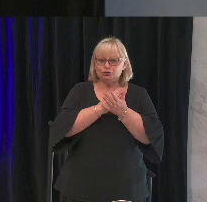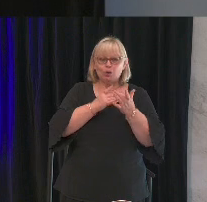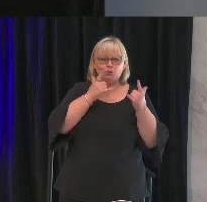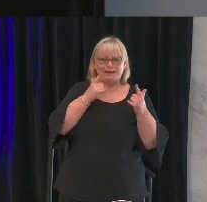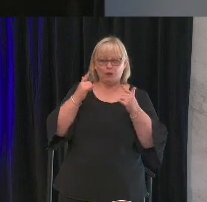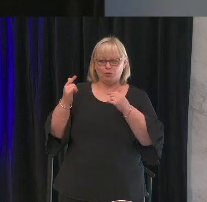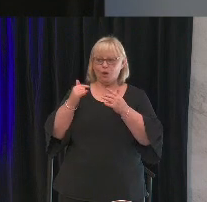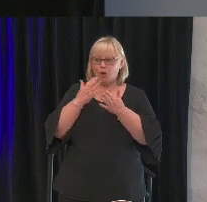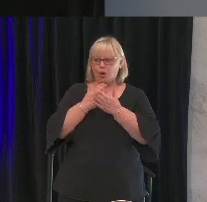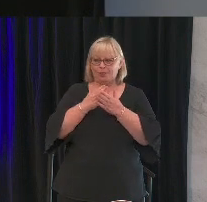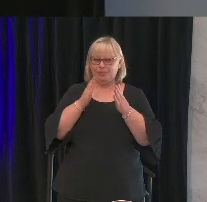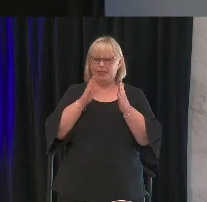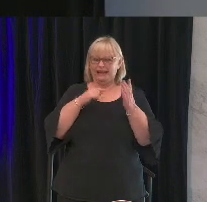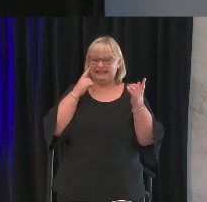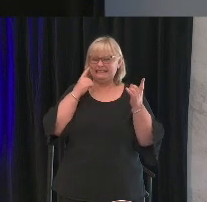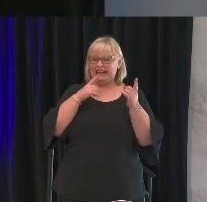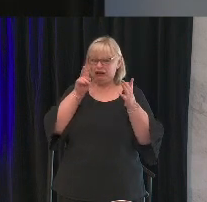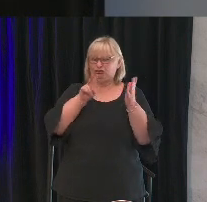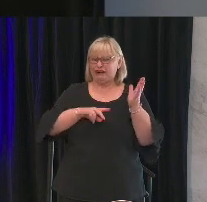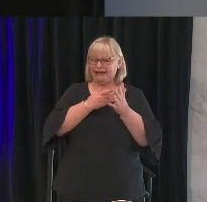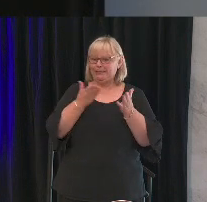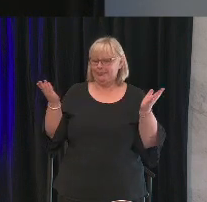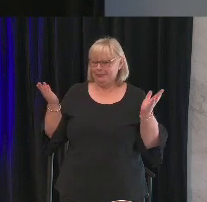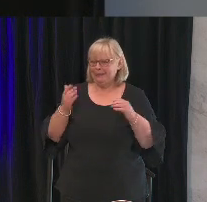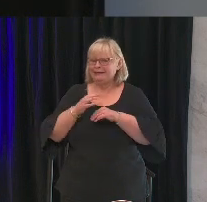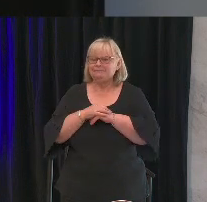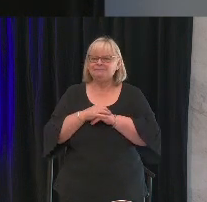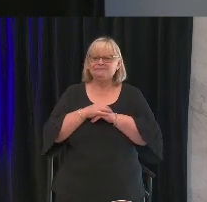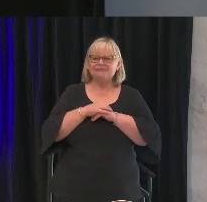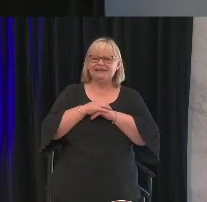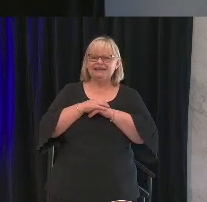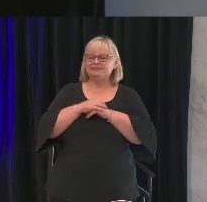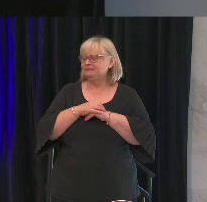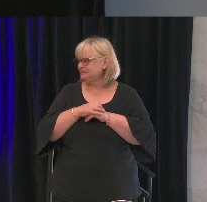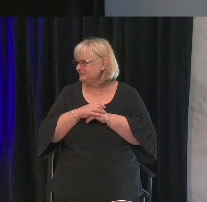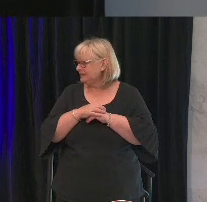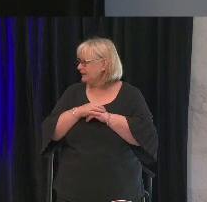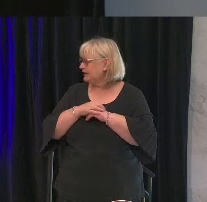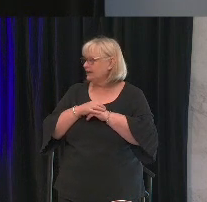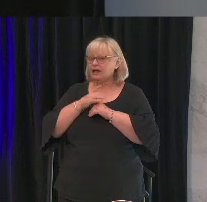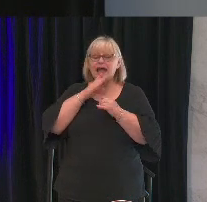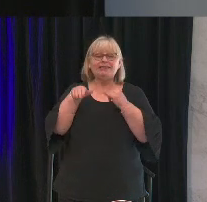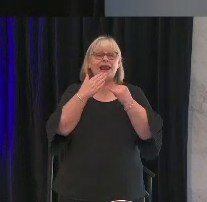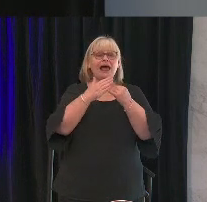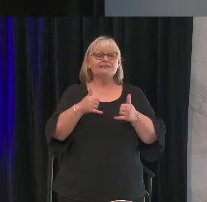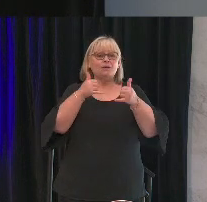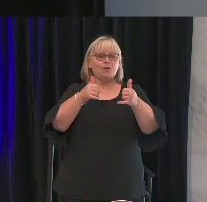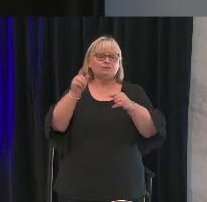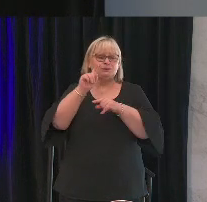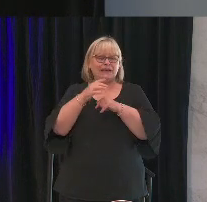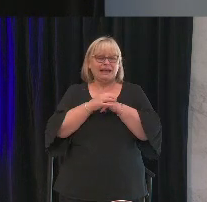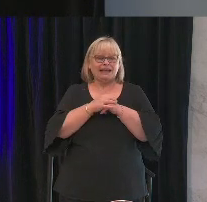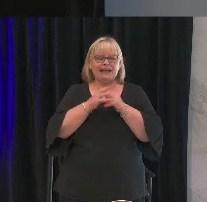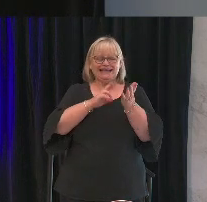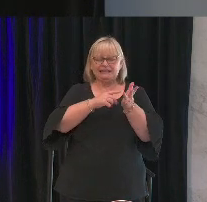what's on all of the shortlists, as well as reading the work of all of the winners. The final award to be announced today is